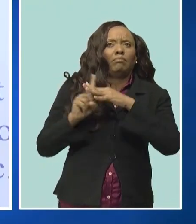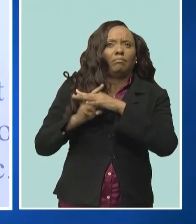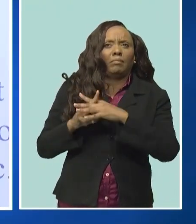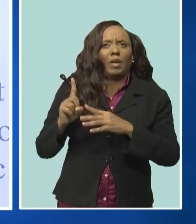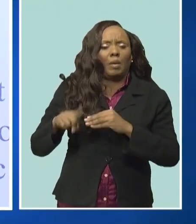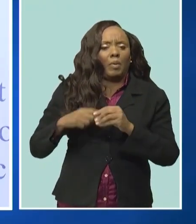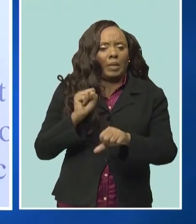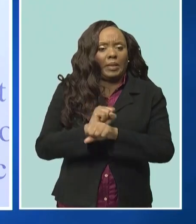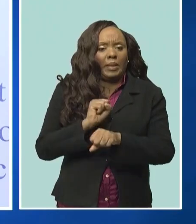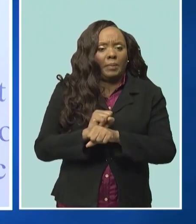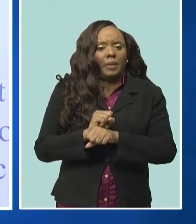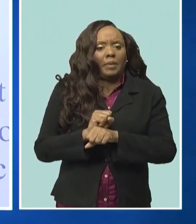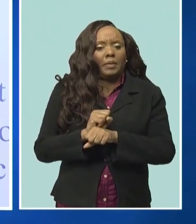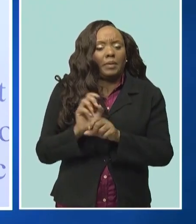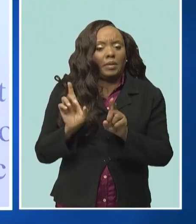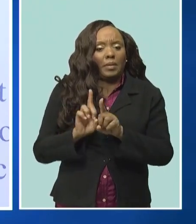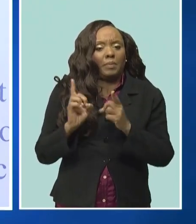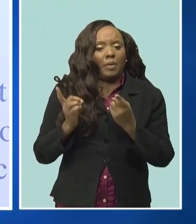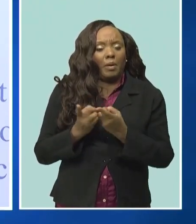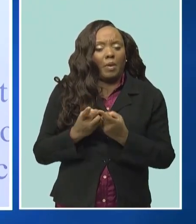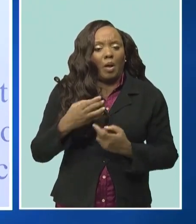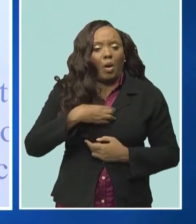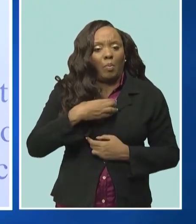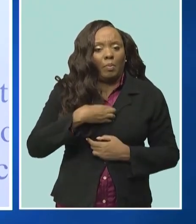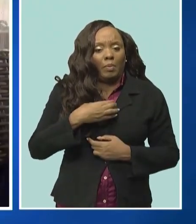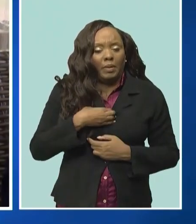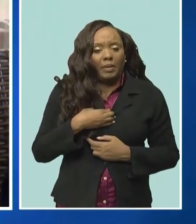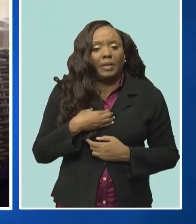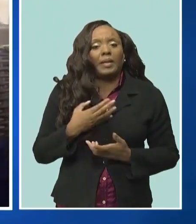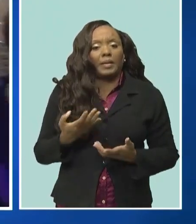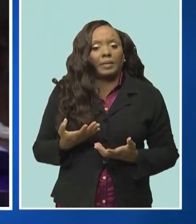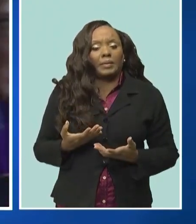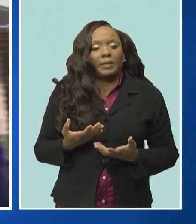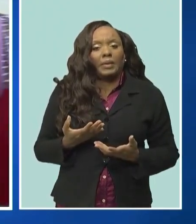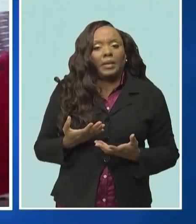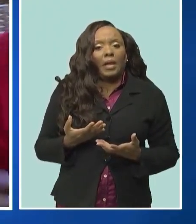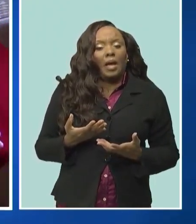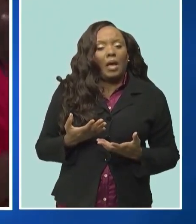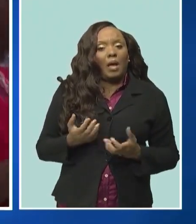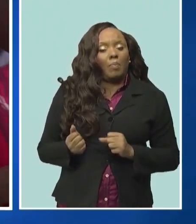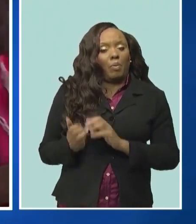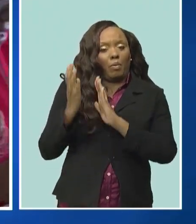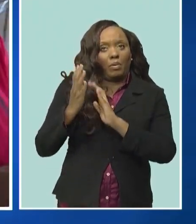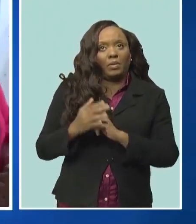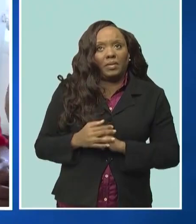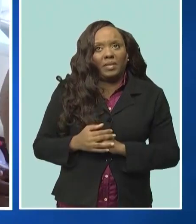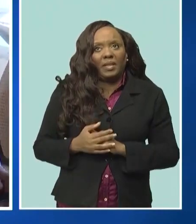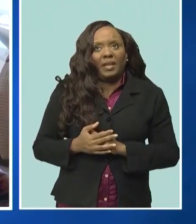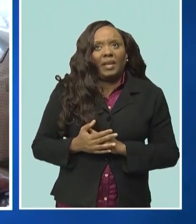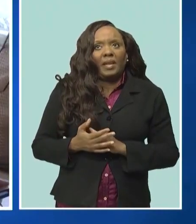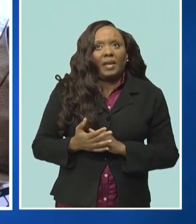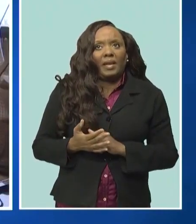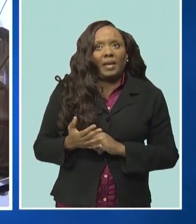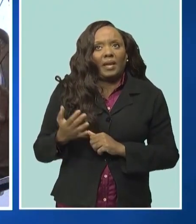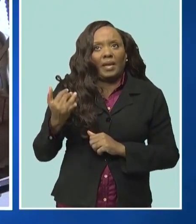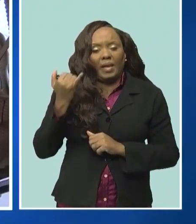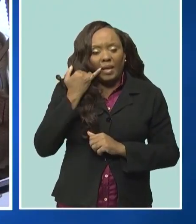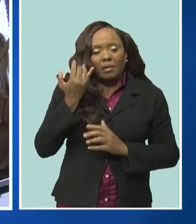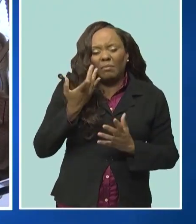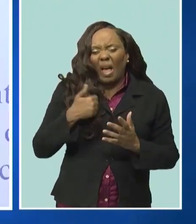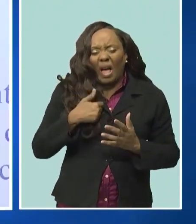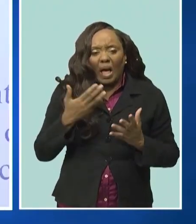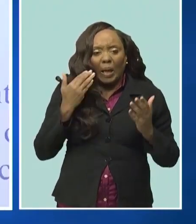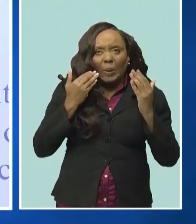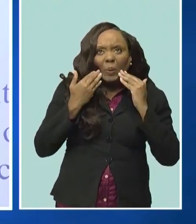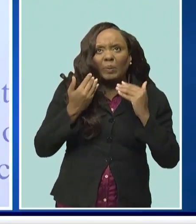process. Michael Koyman, an attorney with Denton's, believes if it were changed, the issue of timing would not impact cases. I